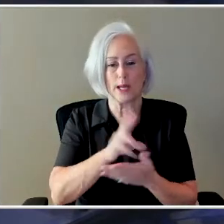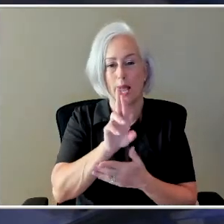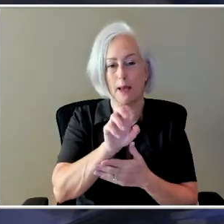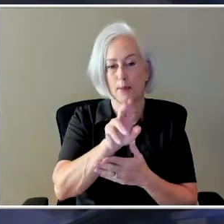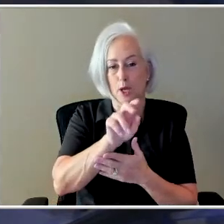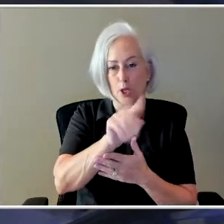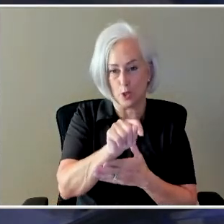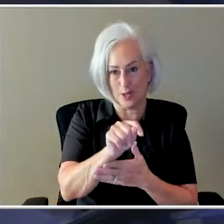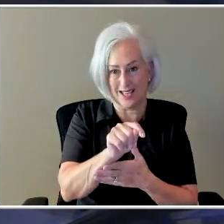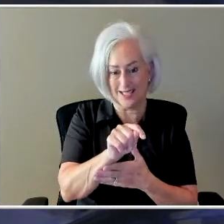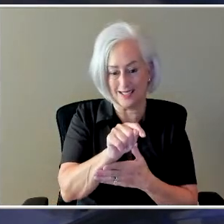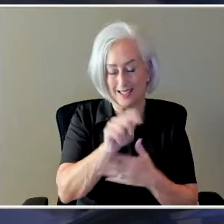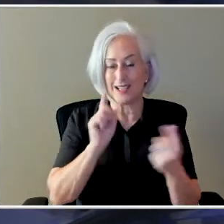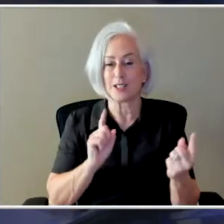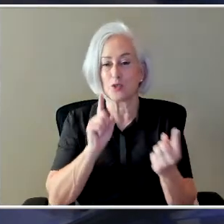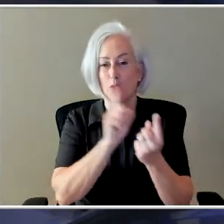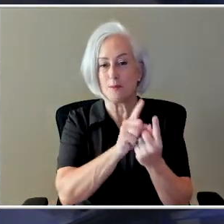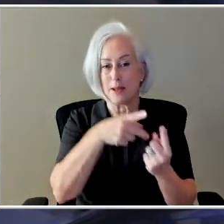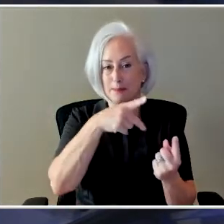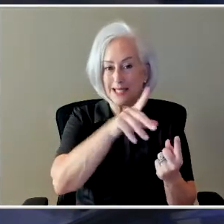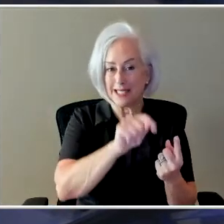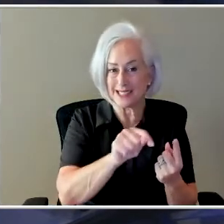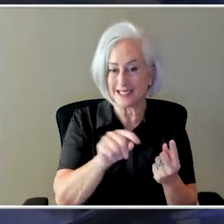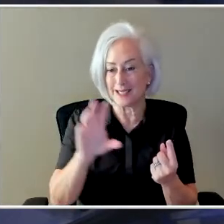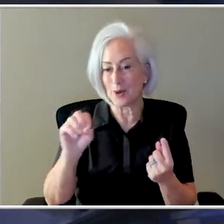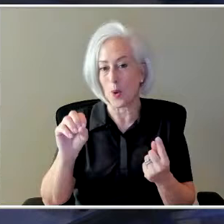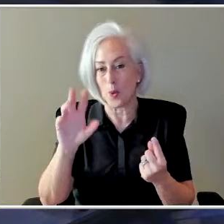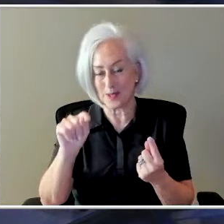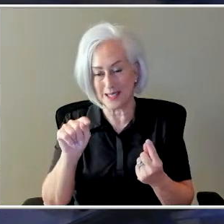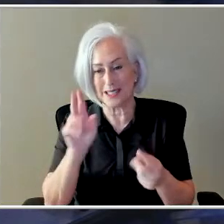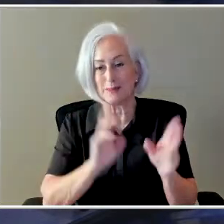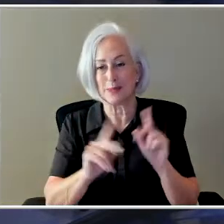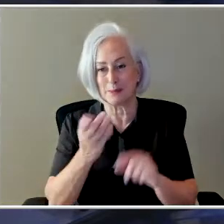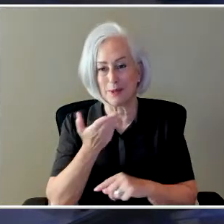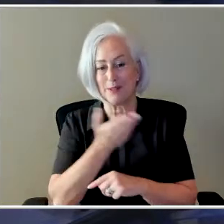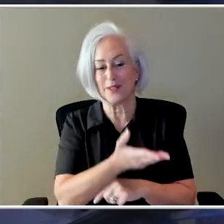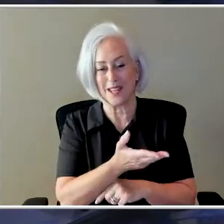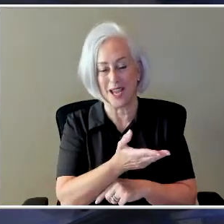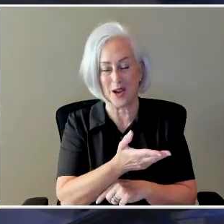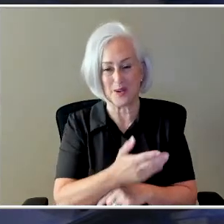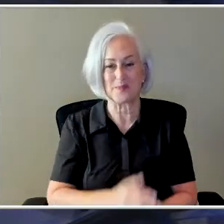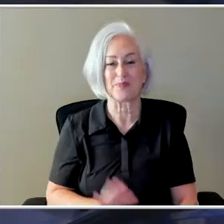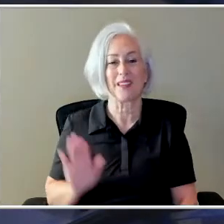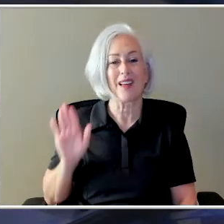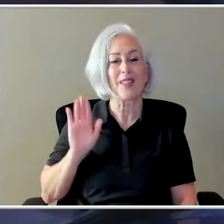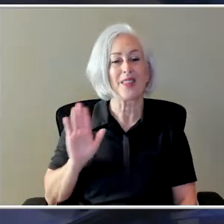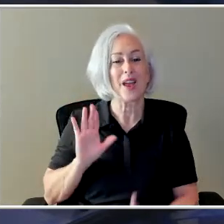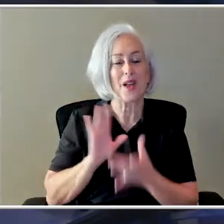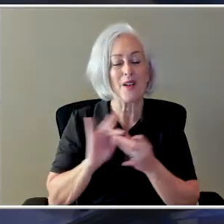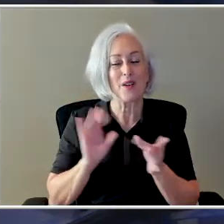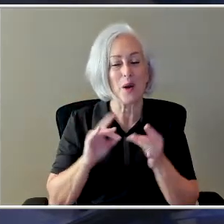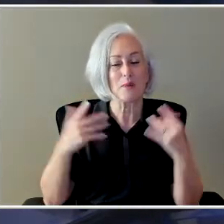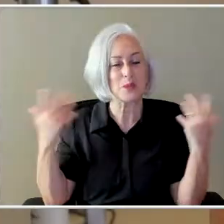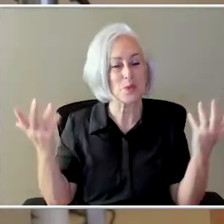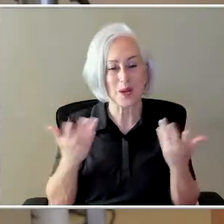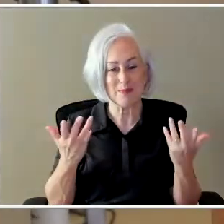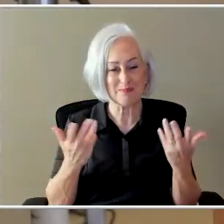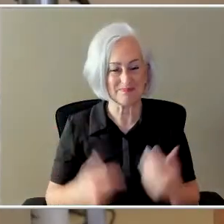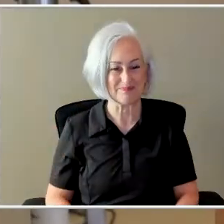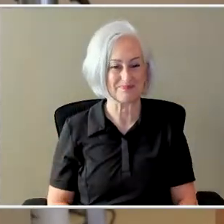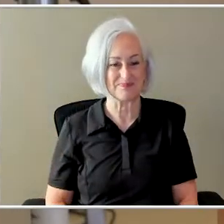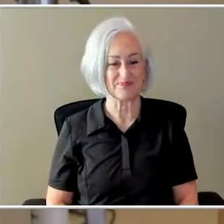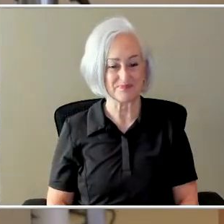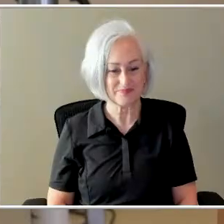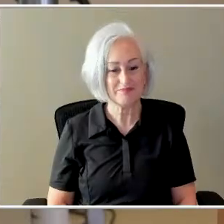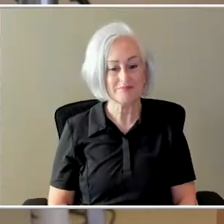occupational therapists. I know you've been working really, really hard with all of them over there. Here is what they had to say about what it's been like working with you. Despite